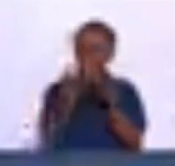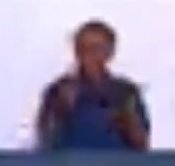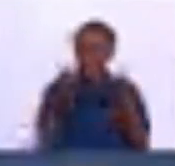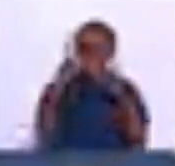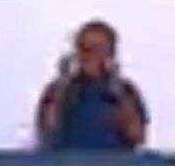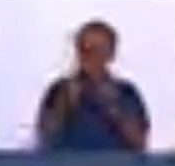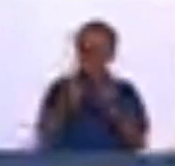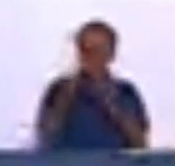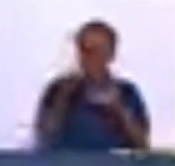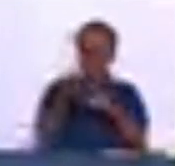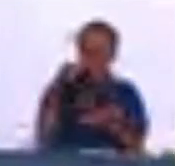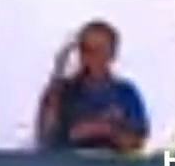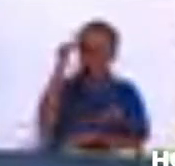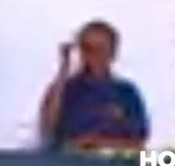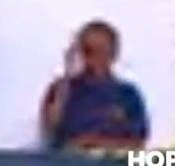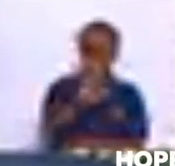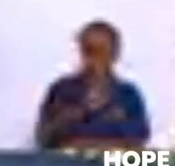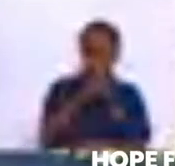mind?